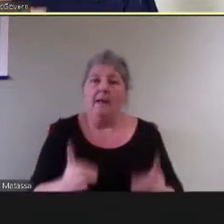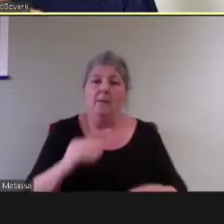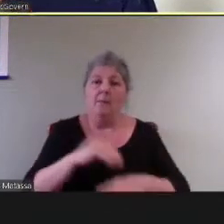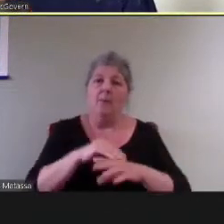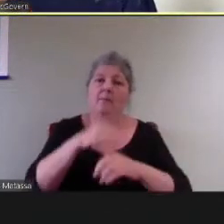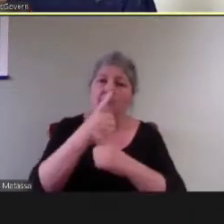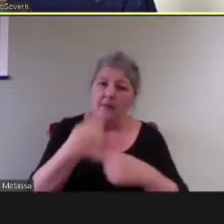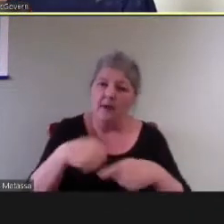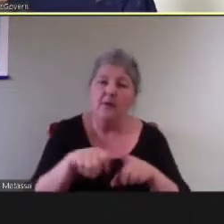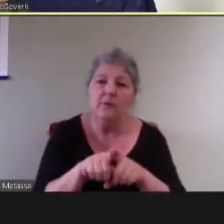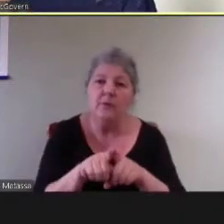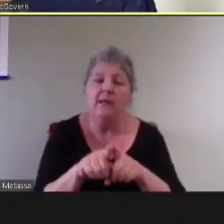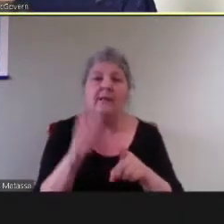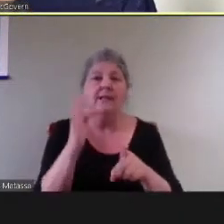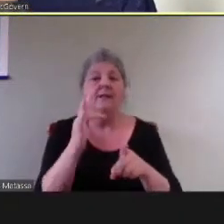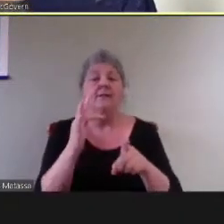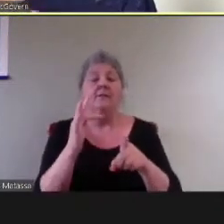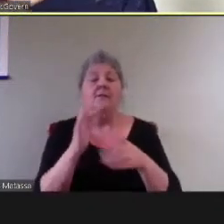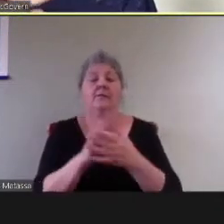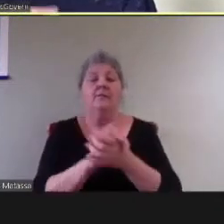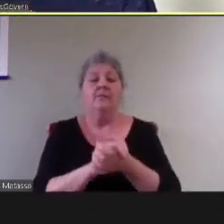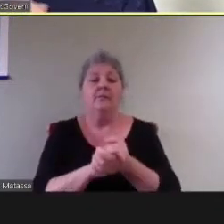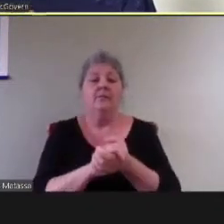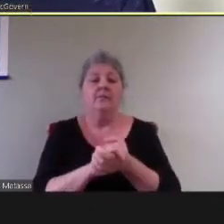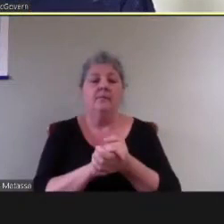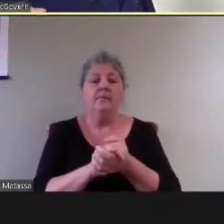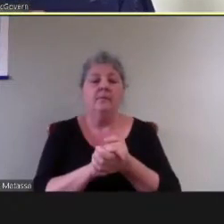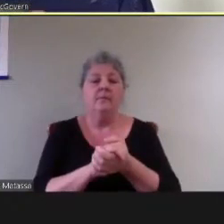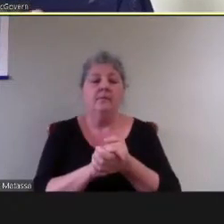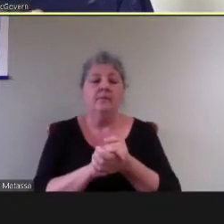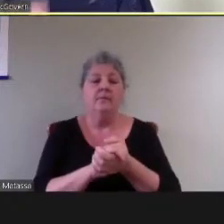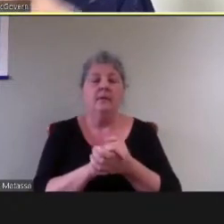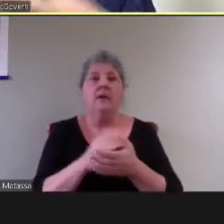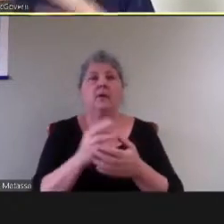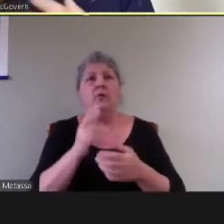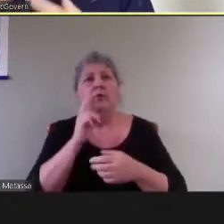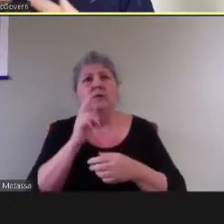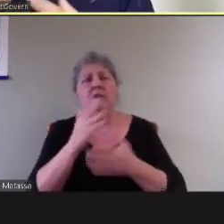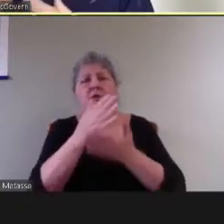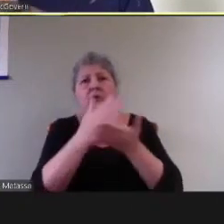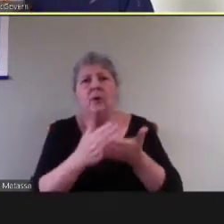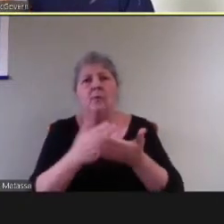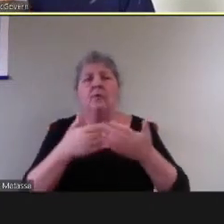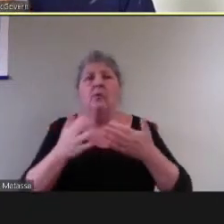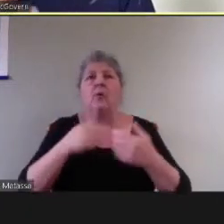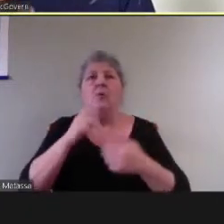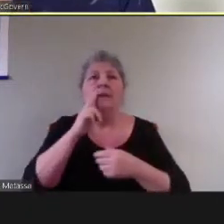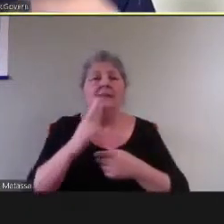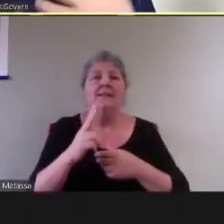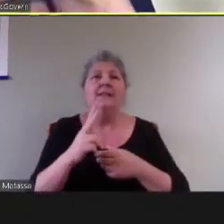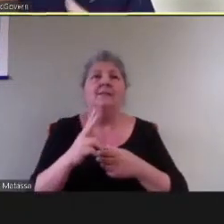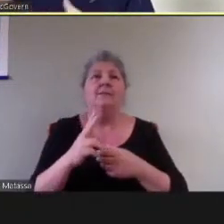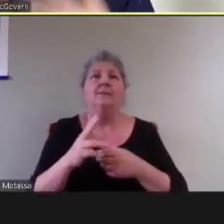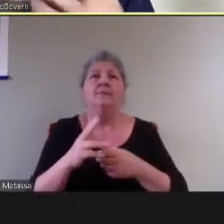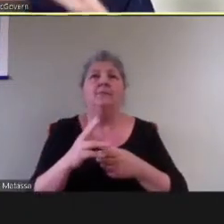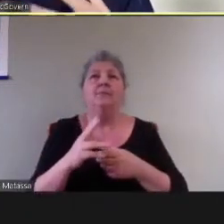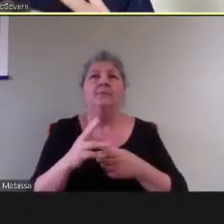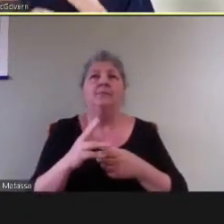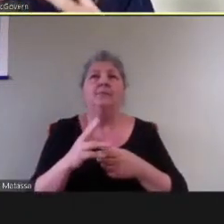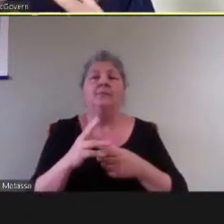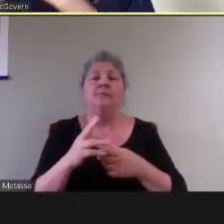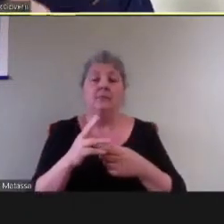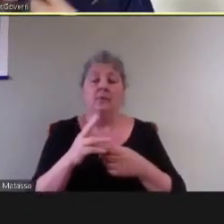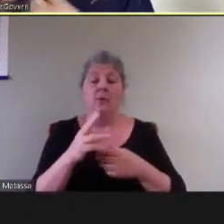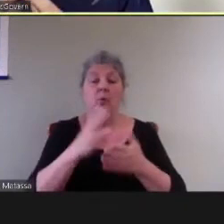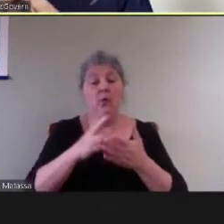And if we move to the next slide, we'll see some of what we see as regards the